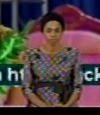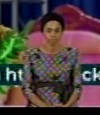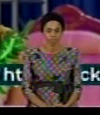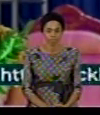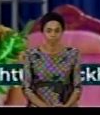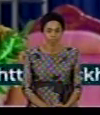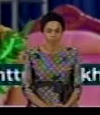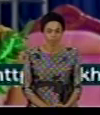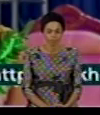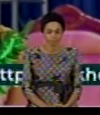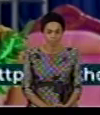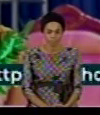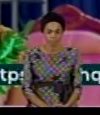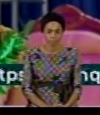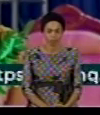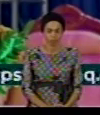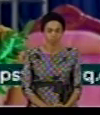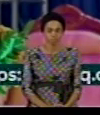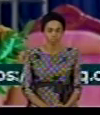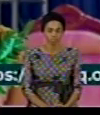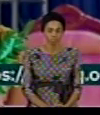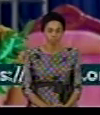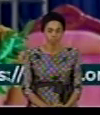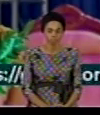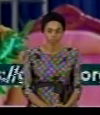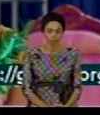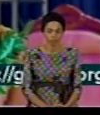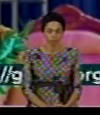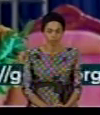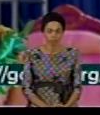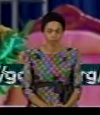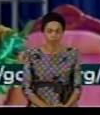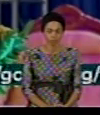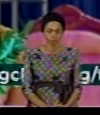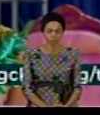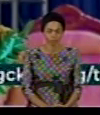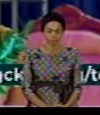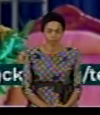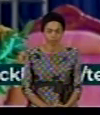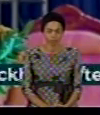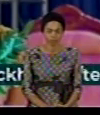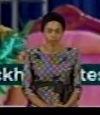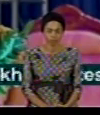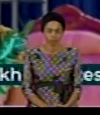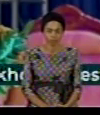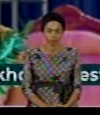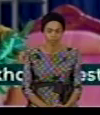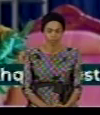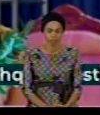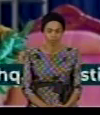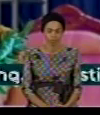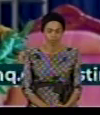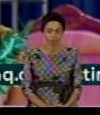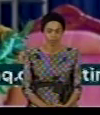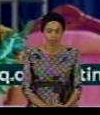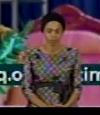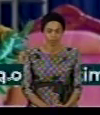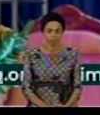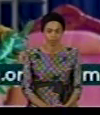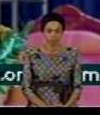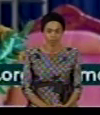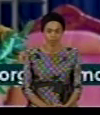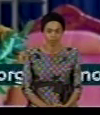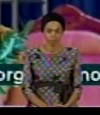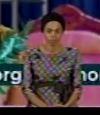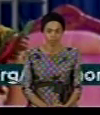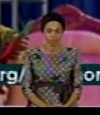Adembe ina kema. E ade ye bonten doa nuama kema. A ere son. E nuwa